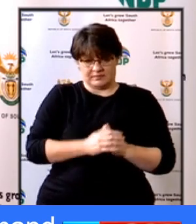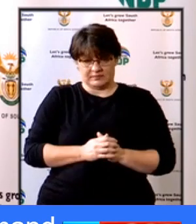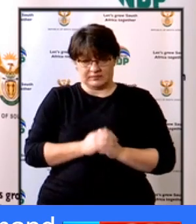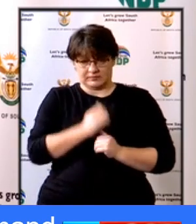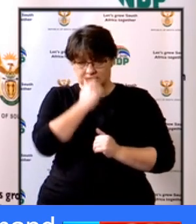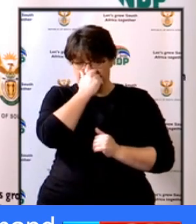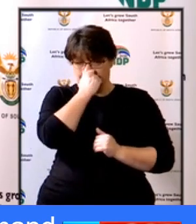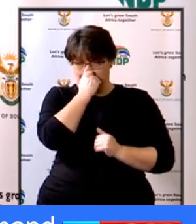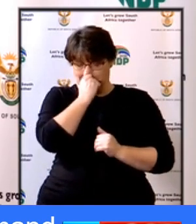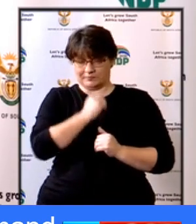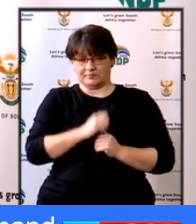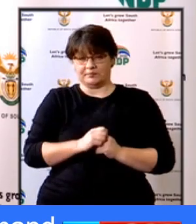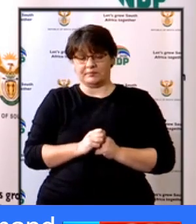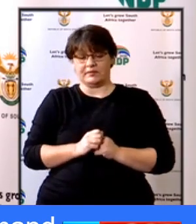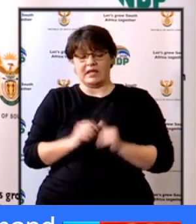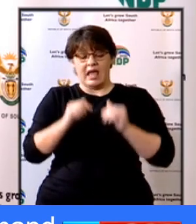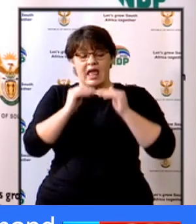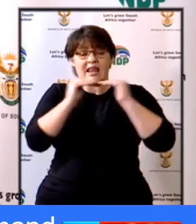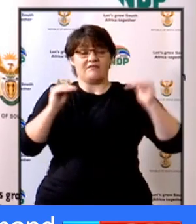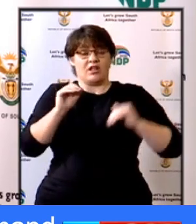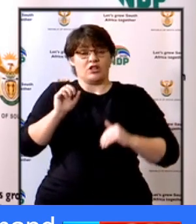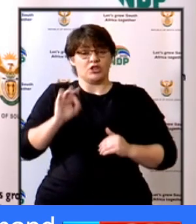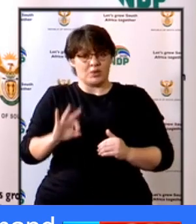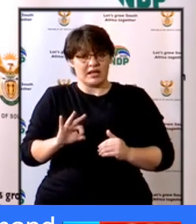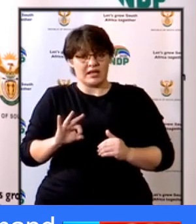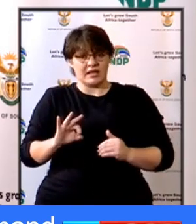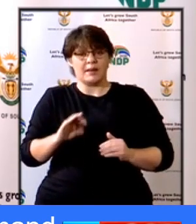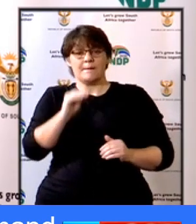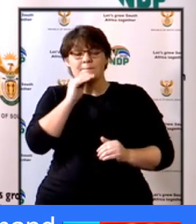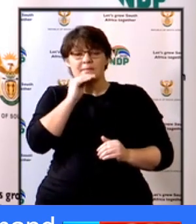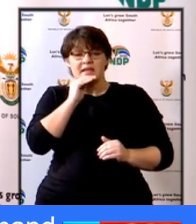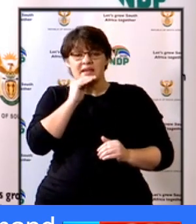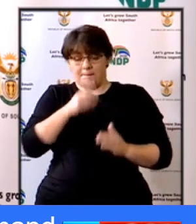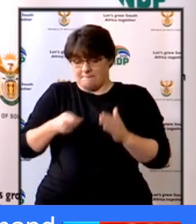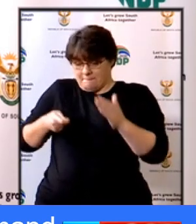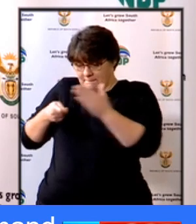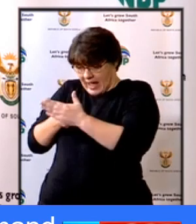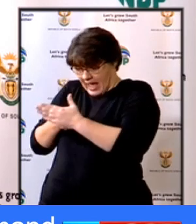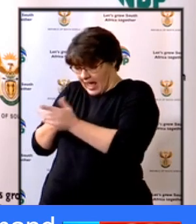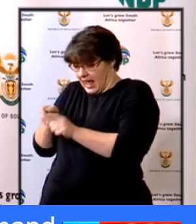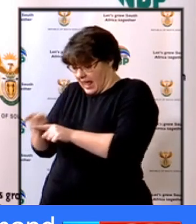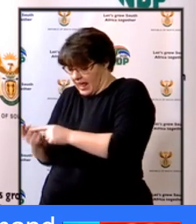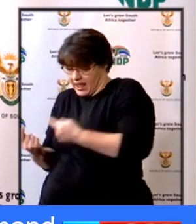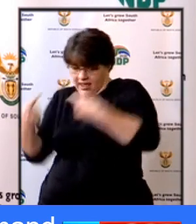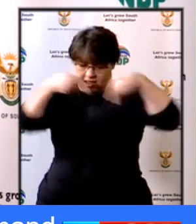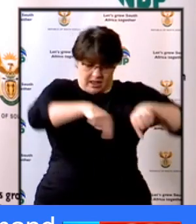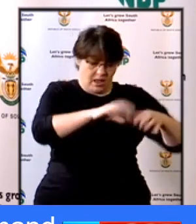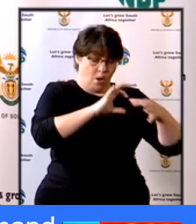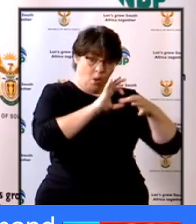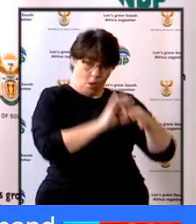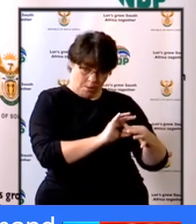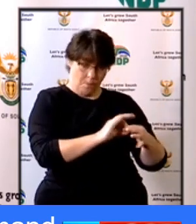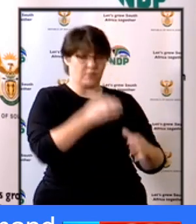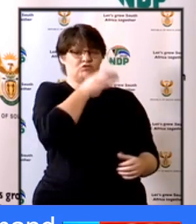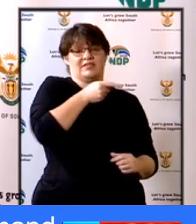opens alcohol sale only for off-site consumption. And all sale of alcohol would be limited to